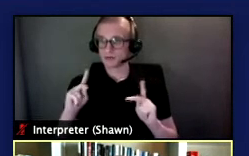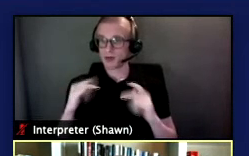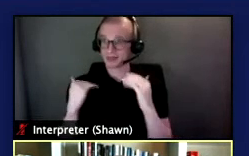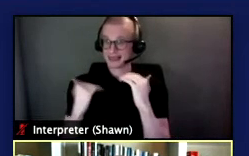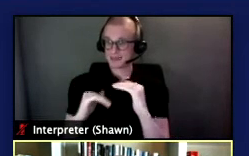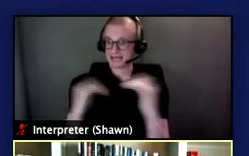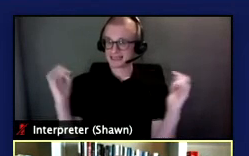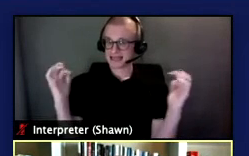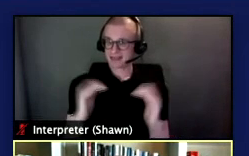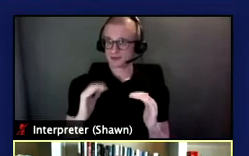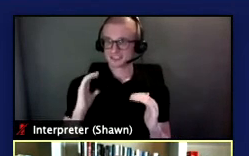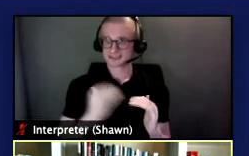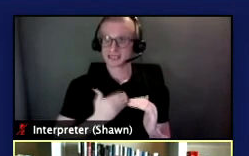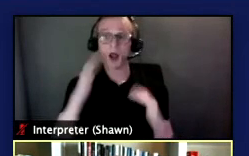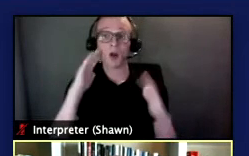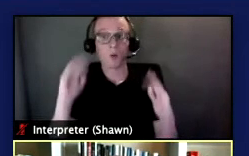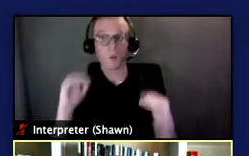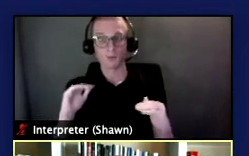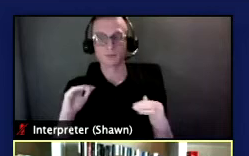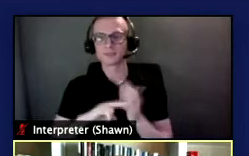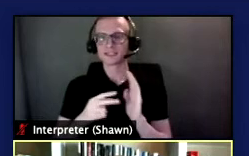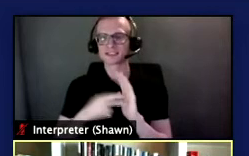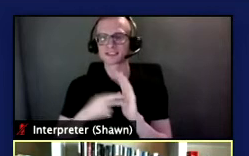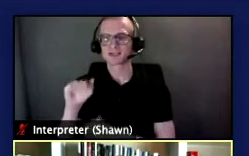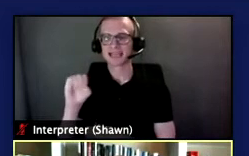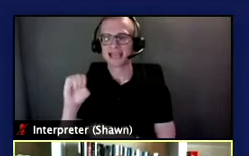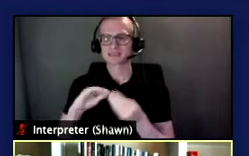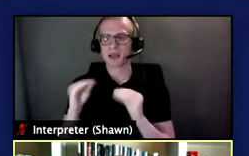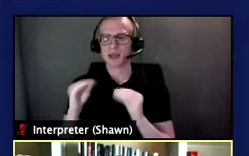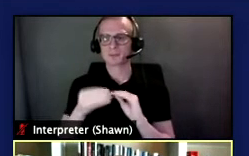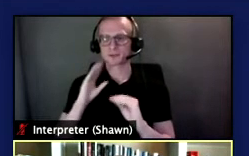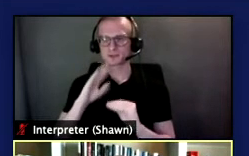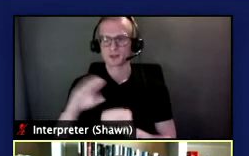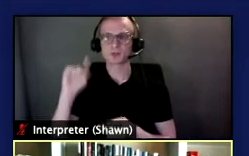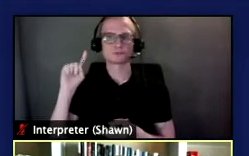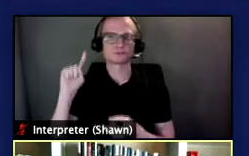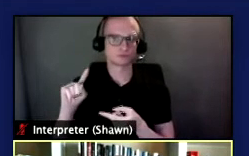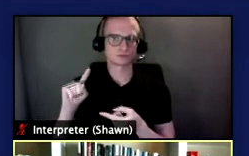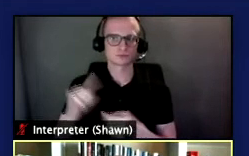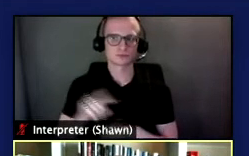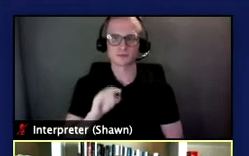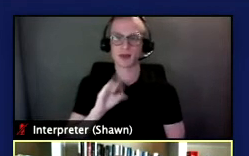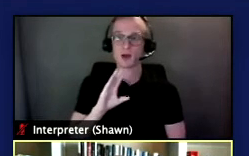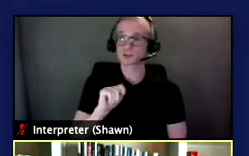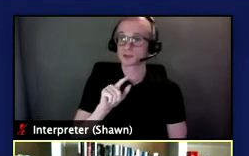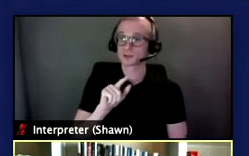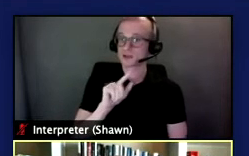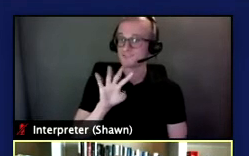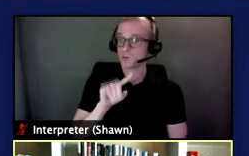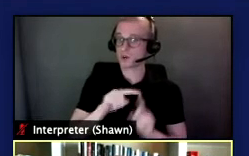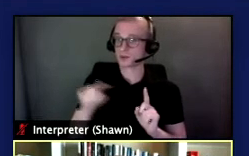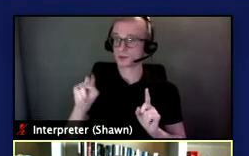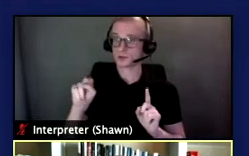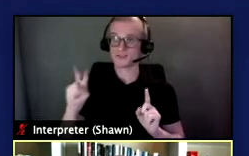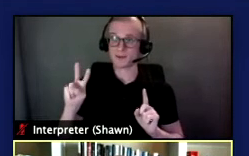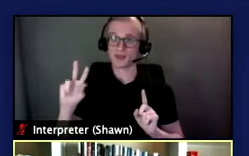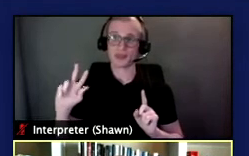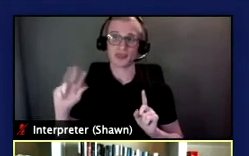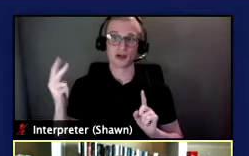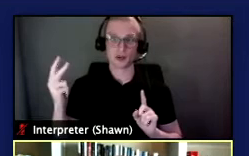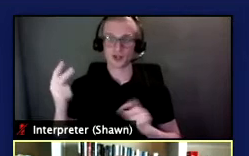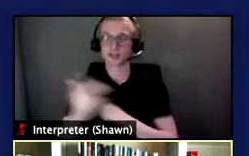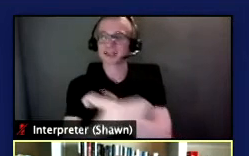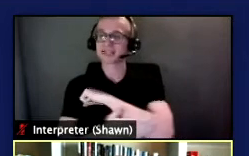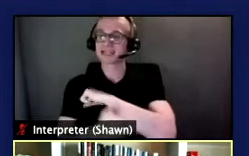lower case rates. Between October 24th and November 3rd, we moved counties on the